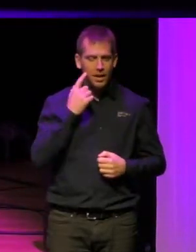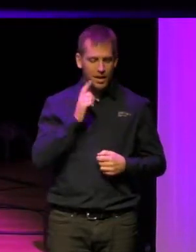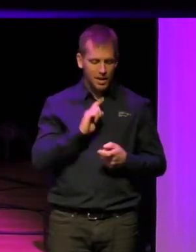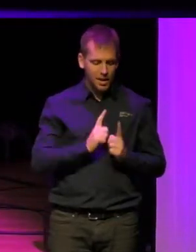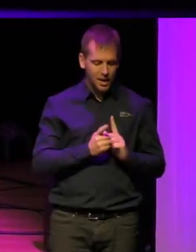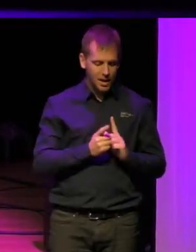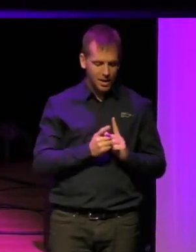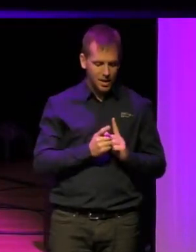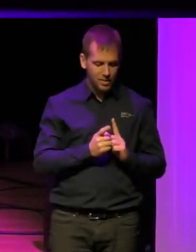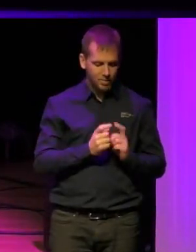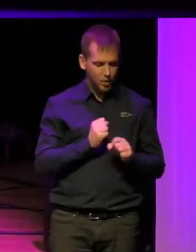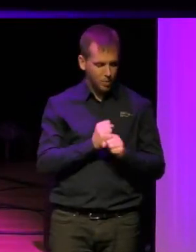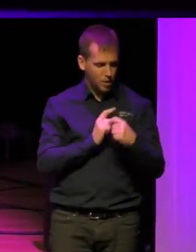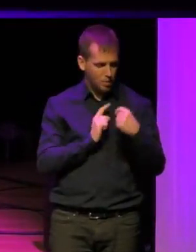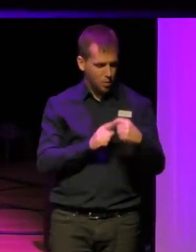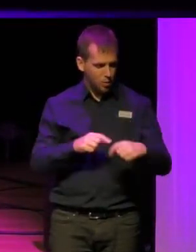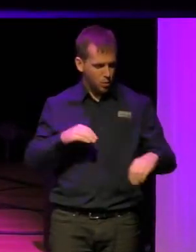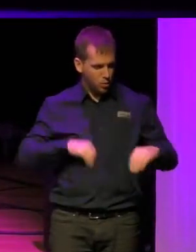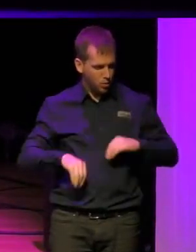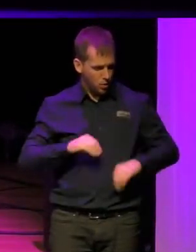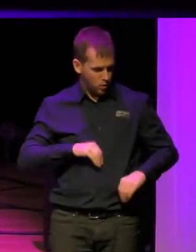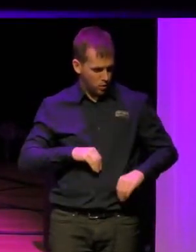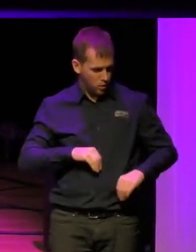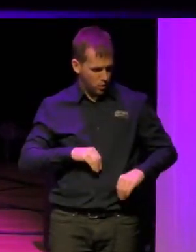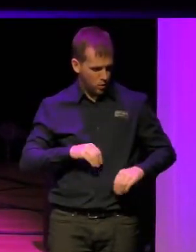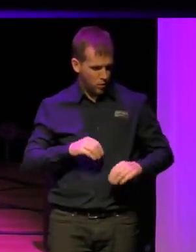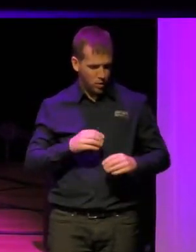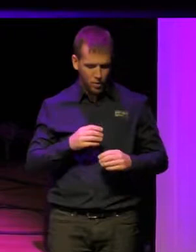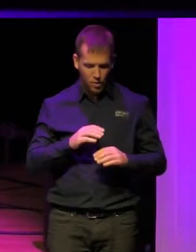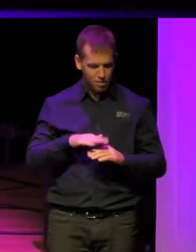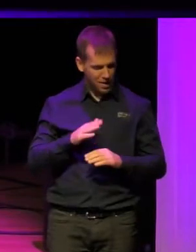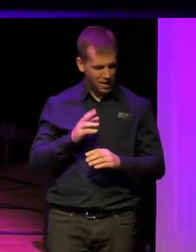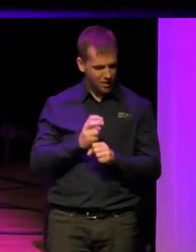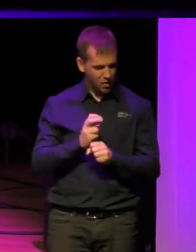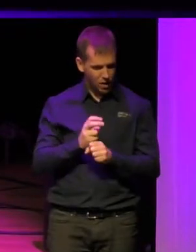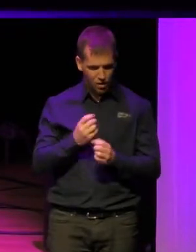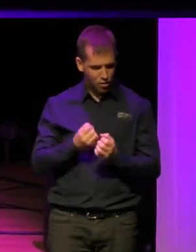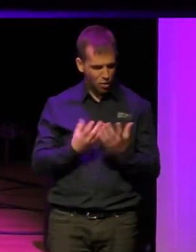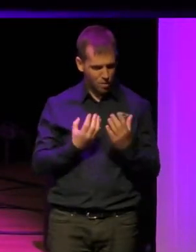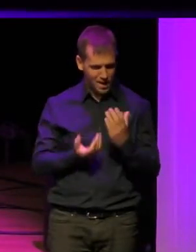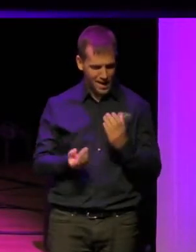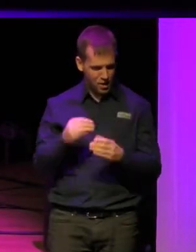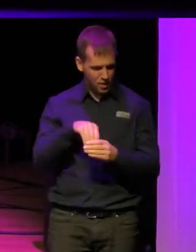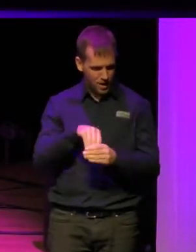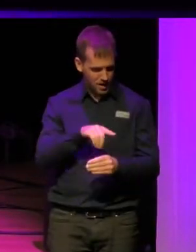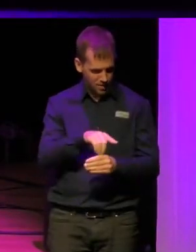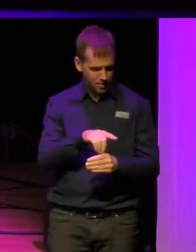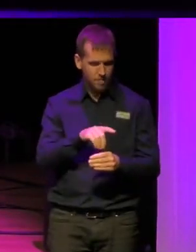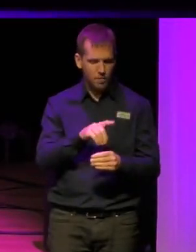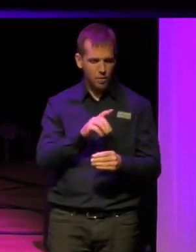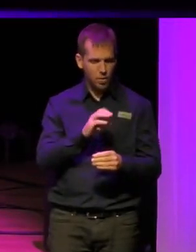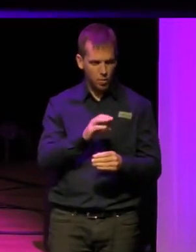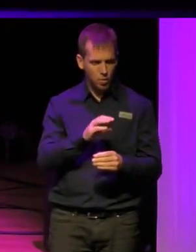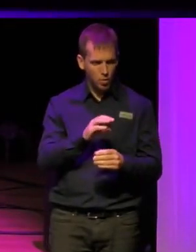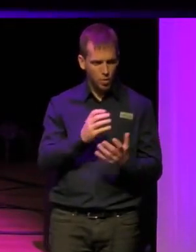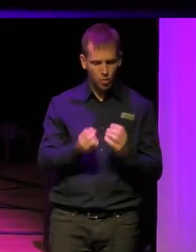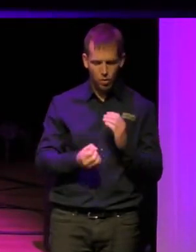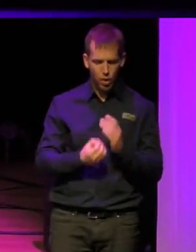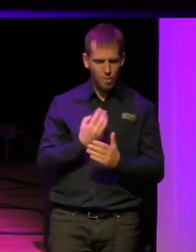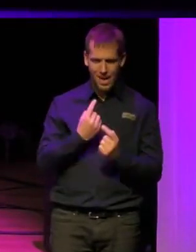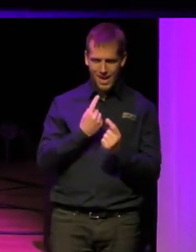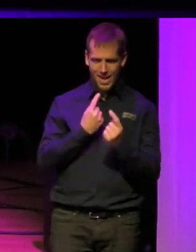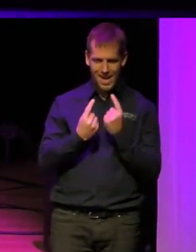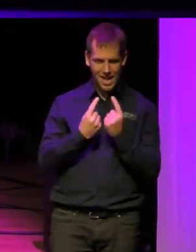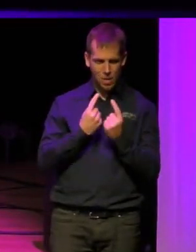and about combating corruption and bringing the anti-corruption dialogue into the human rights dialogue and into ultimately the